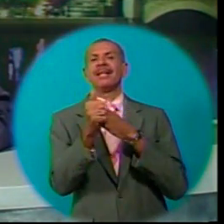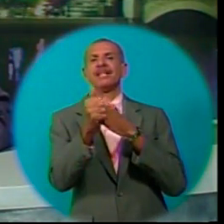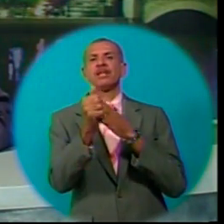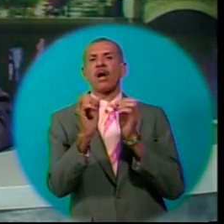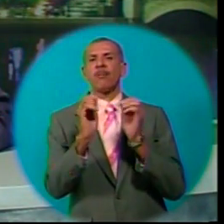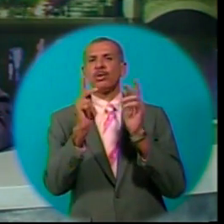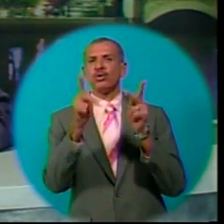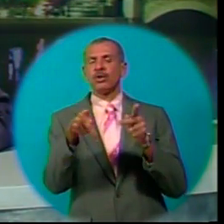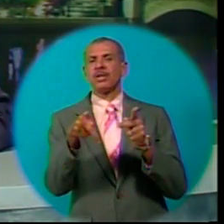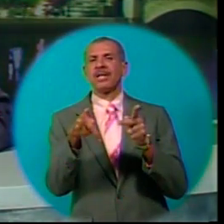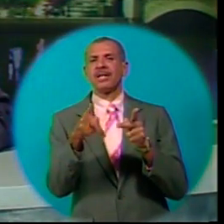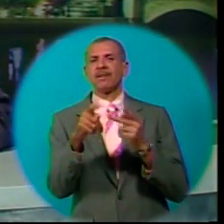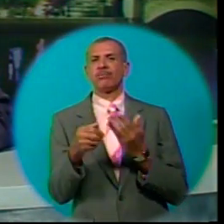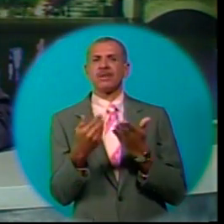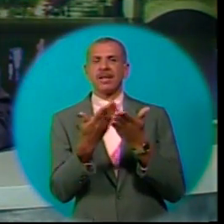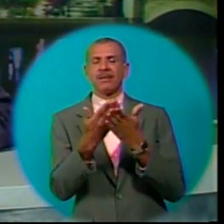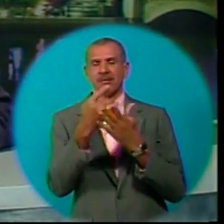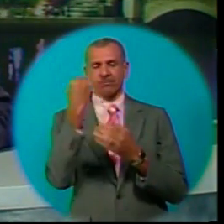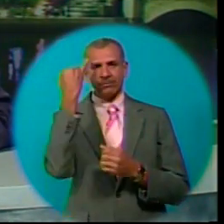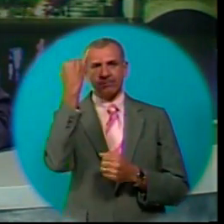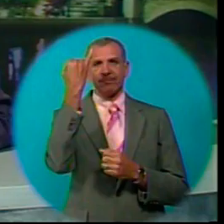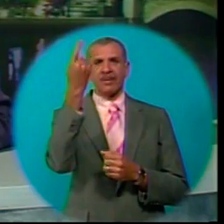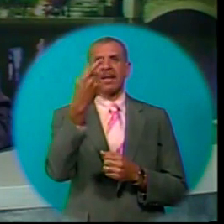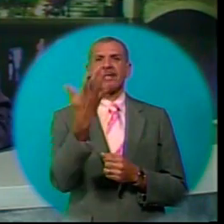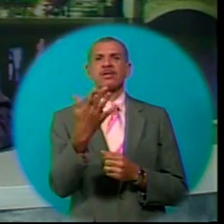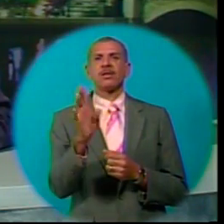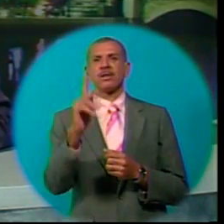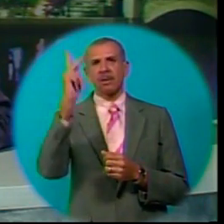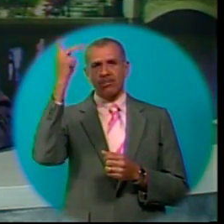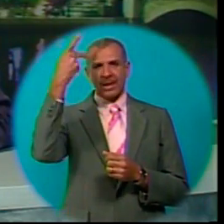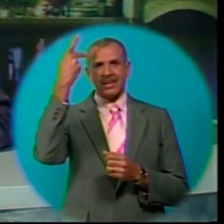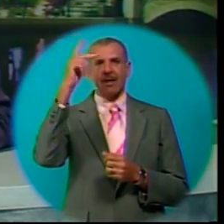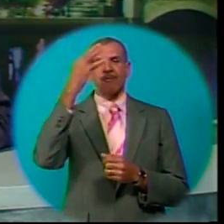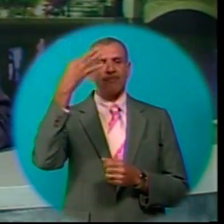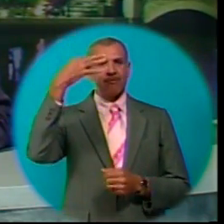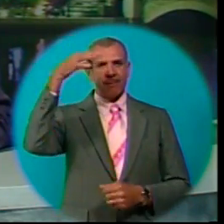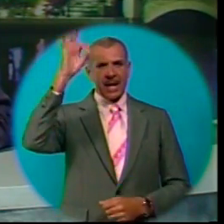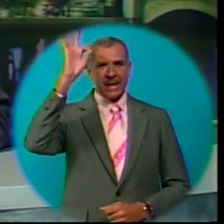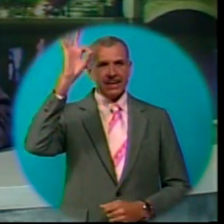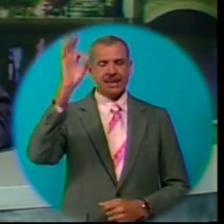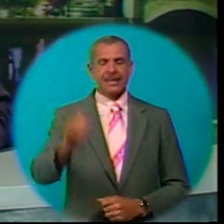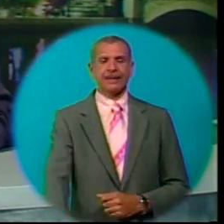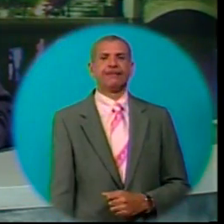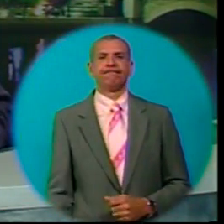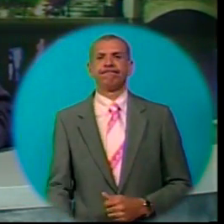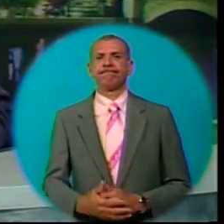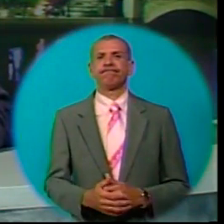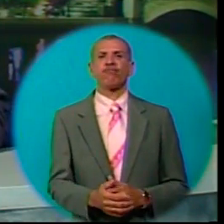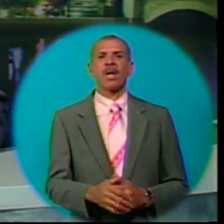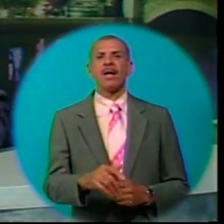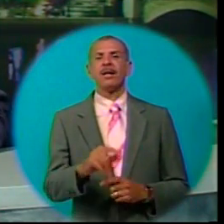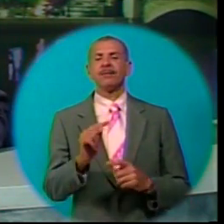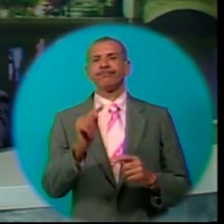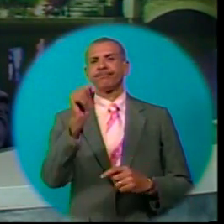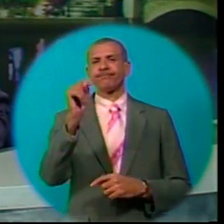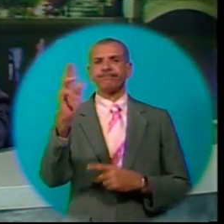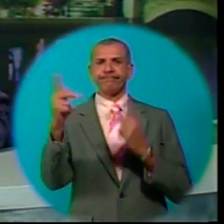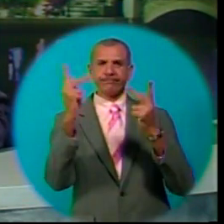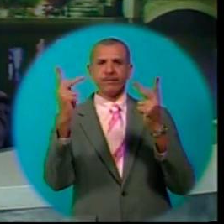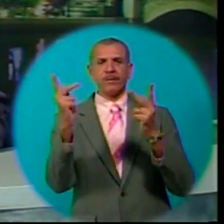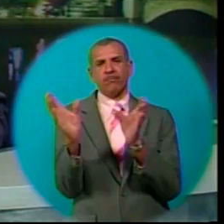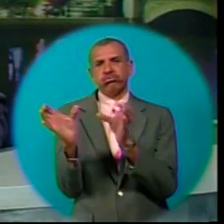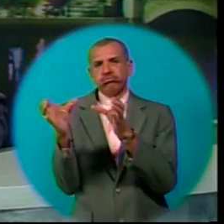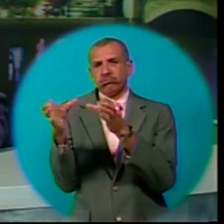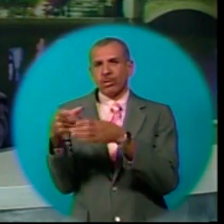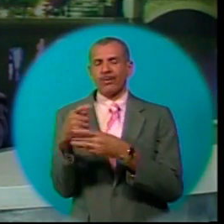opportunity to present their position on climate change to the President of France. The tourism sector is still enjoying